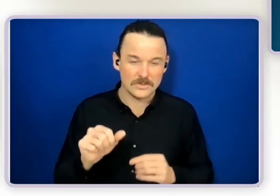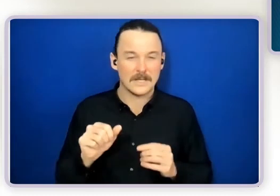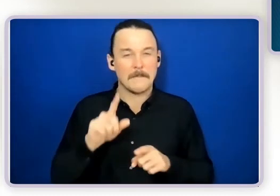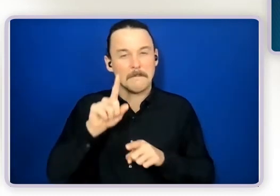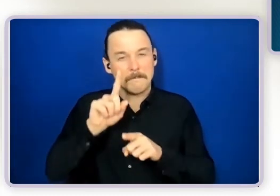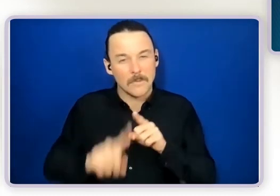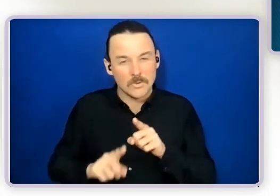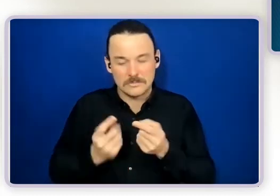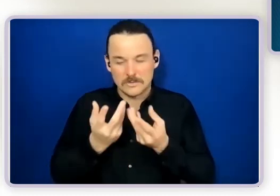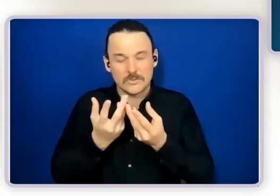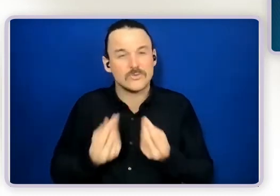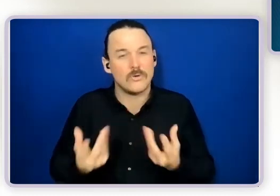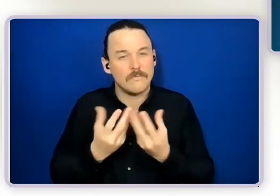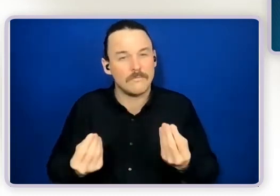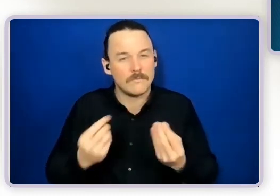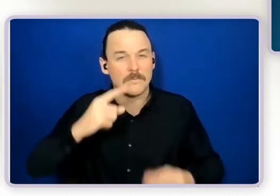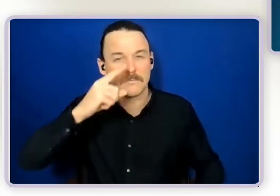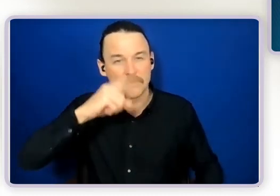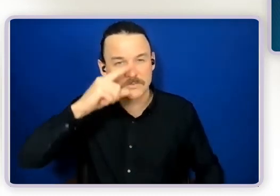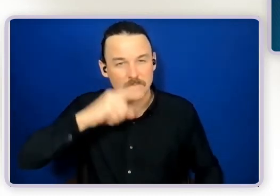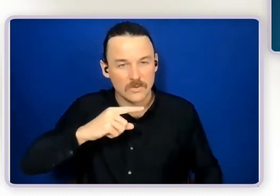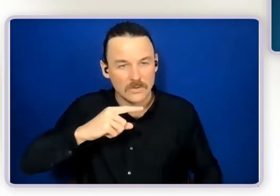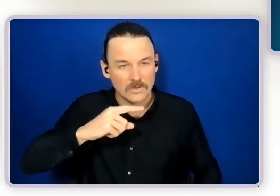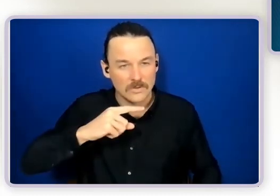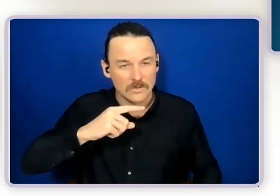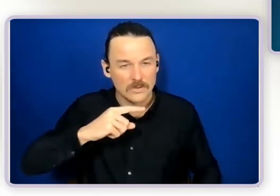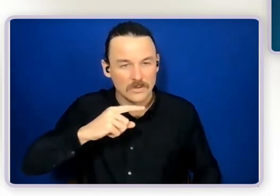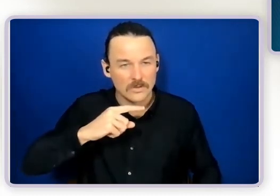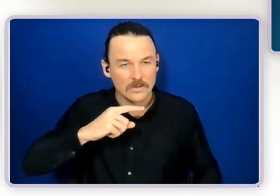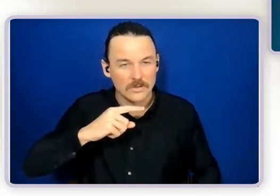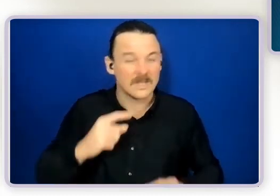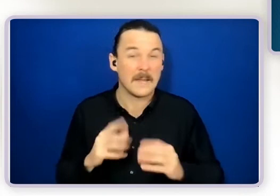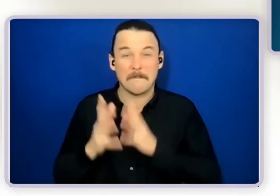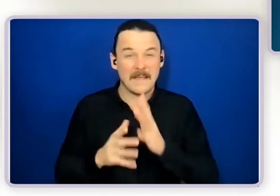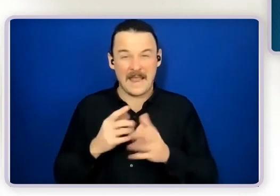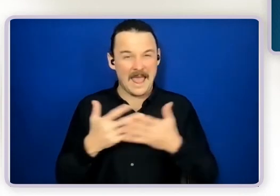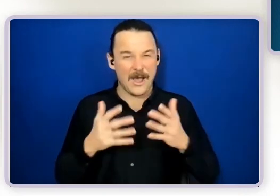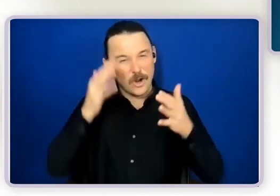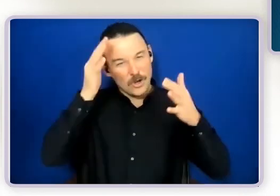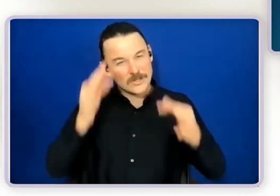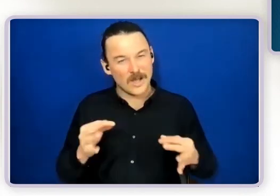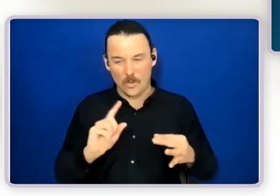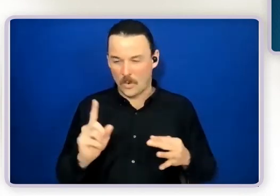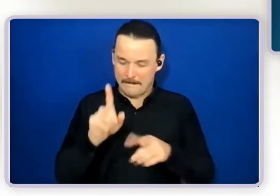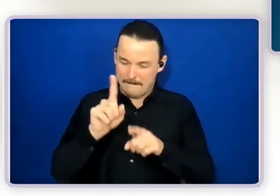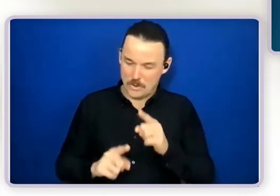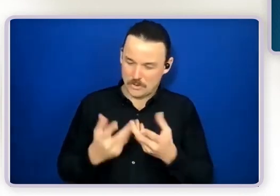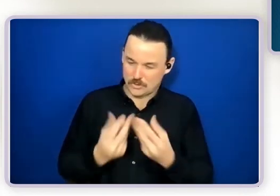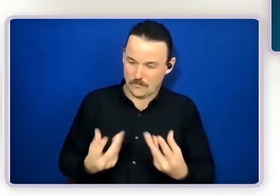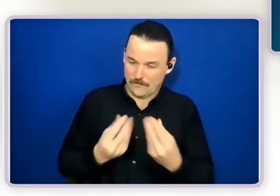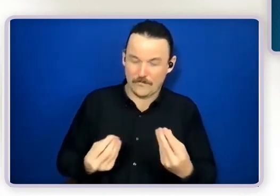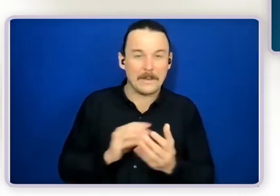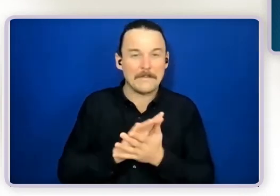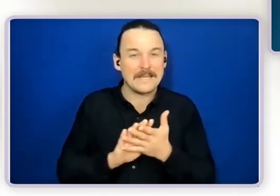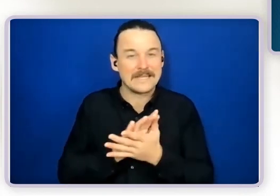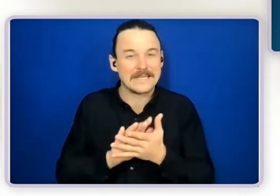safety of the person or others. I mean, how do you even decide what that means when you're dealing with situations that